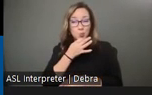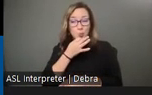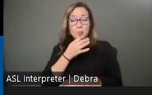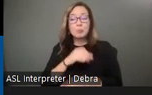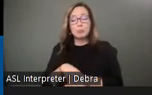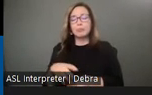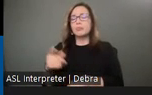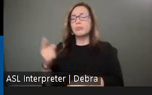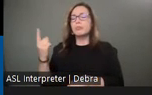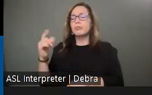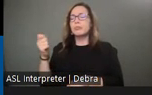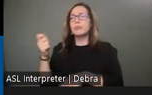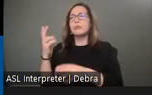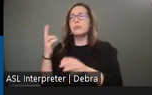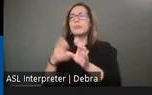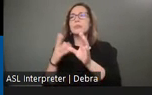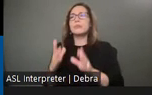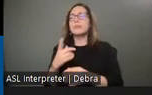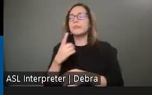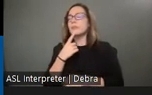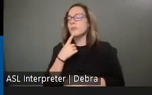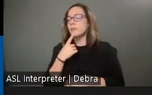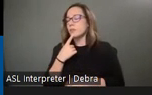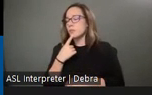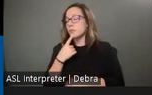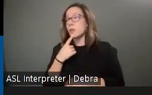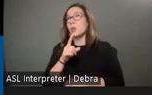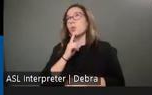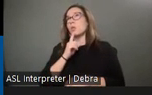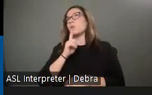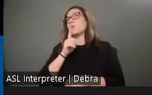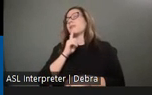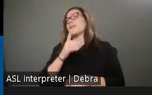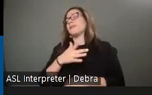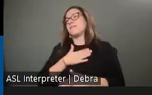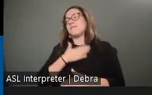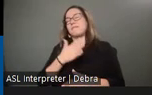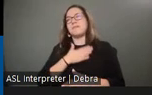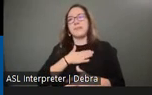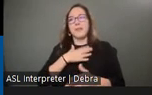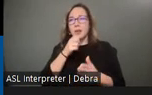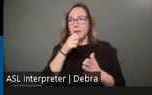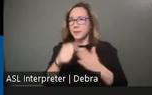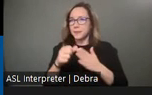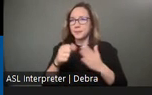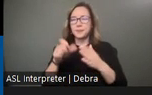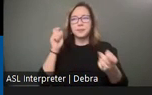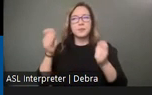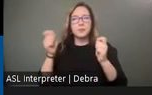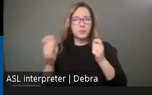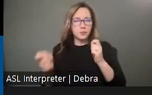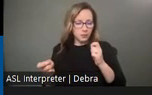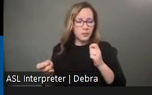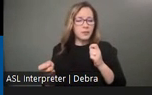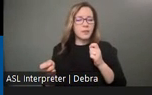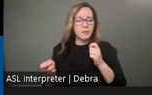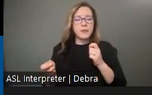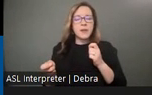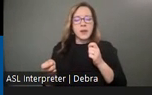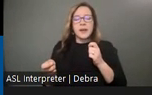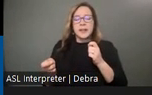participants did say that she is really happy about the letter revision. So I believe that's a